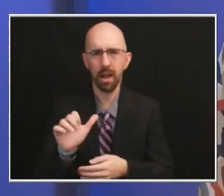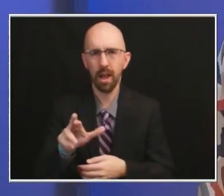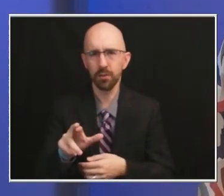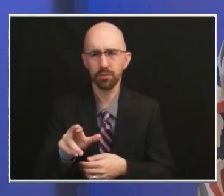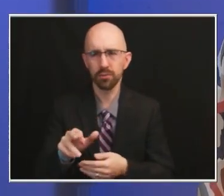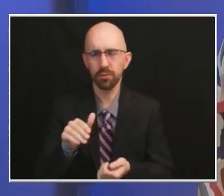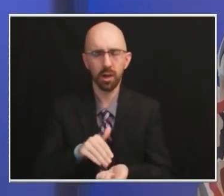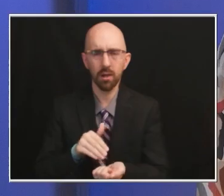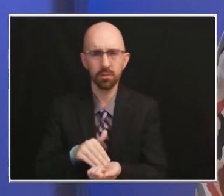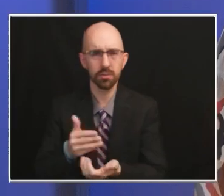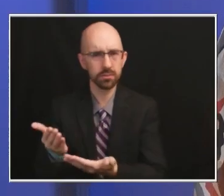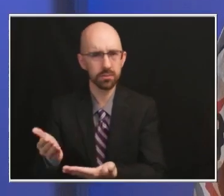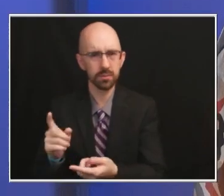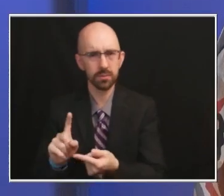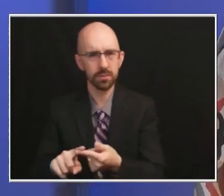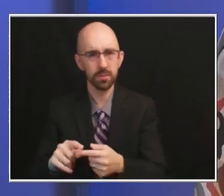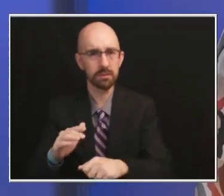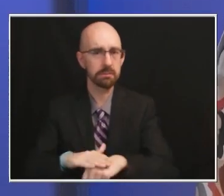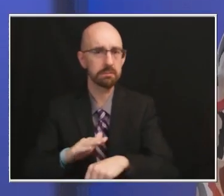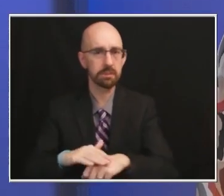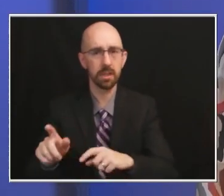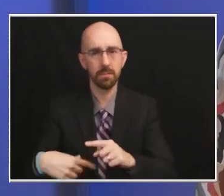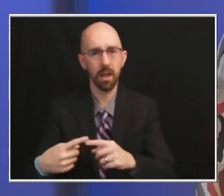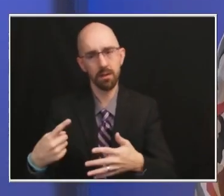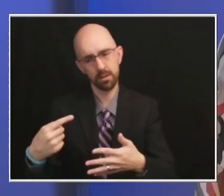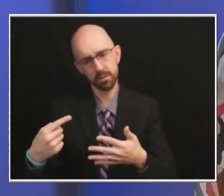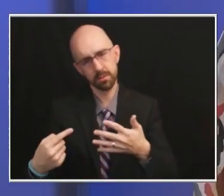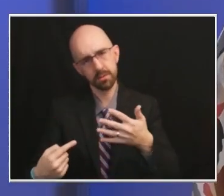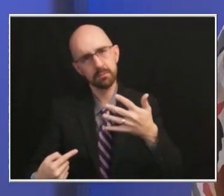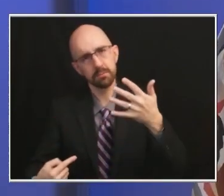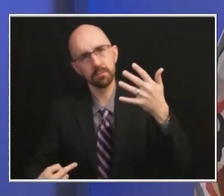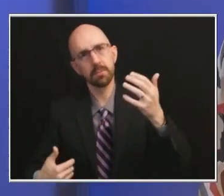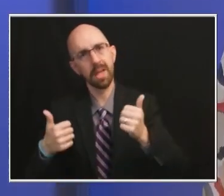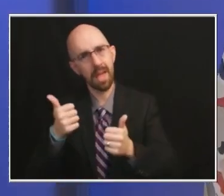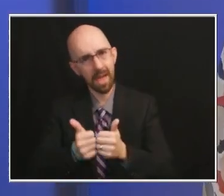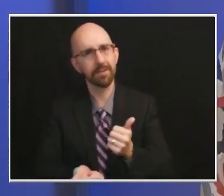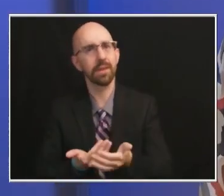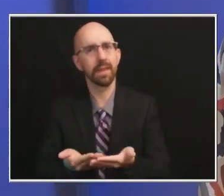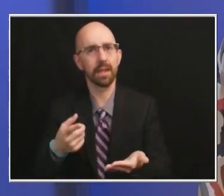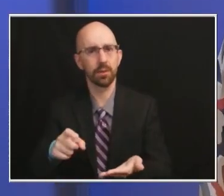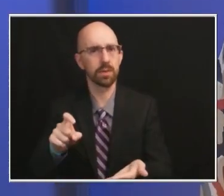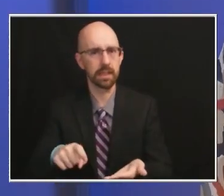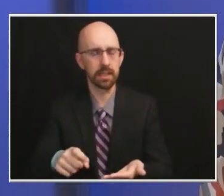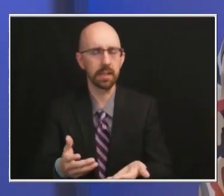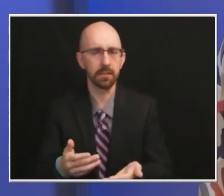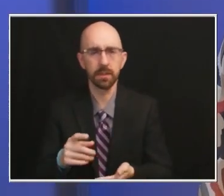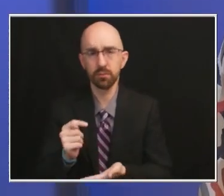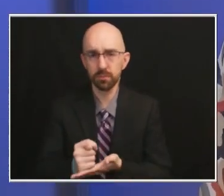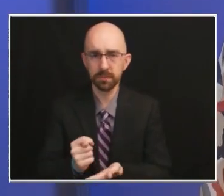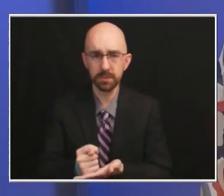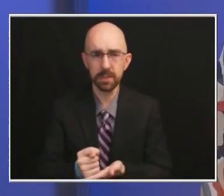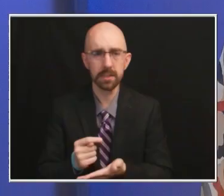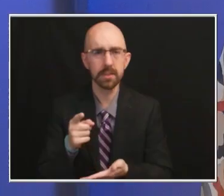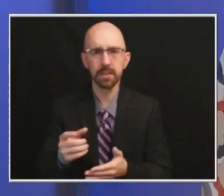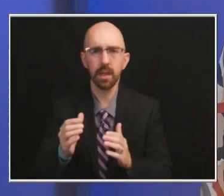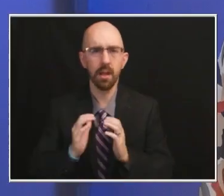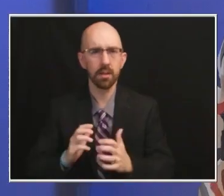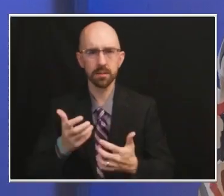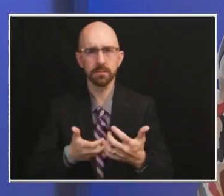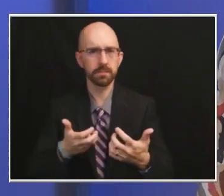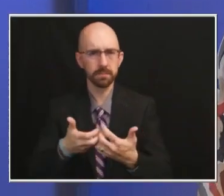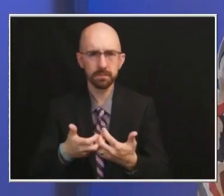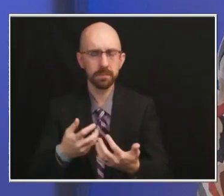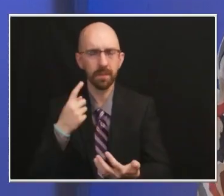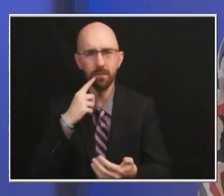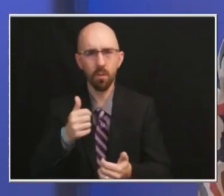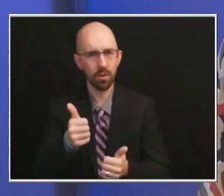doctors to warn you about every possible thing that you may need. I mean, treatment is customized for each